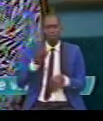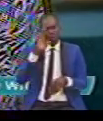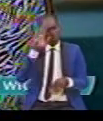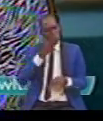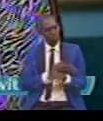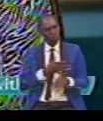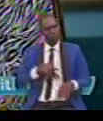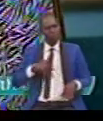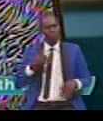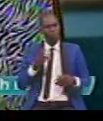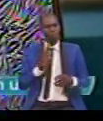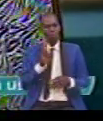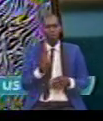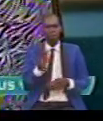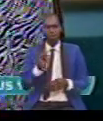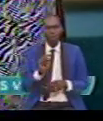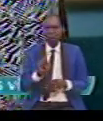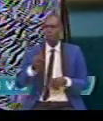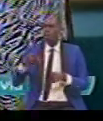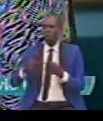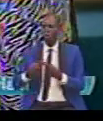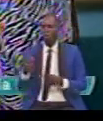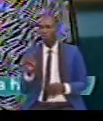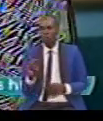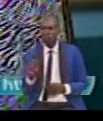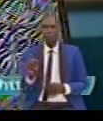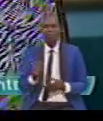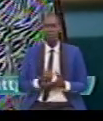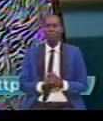did go to the toilet. Oh, what are you waiting for?